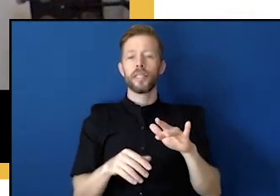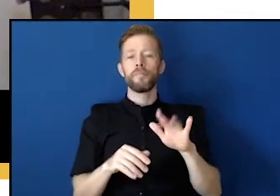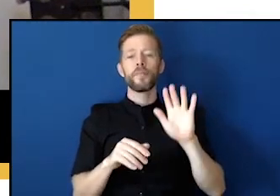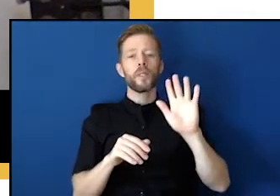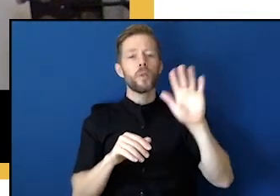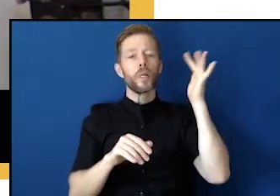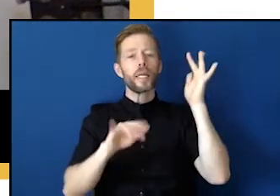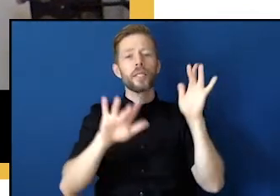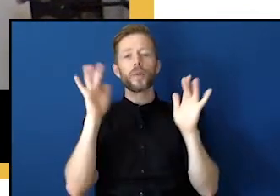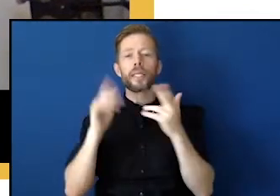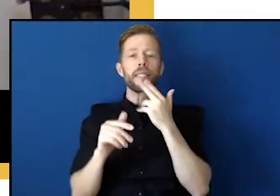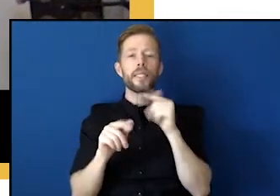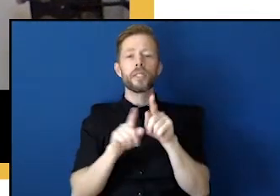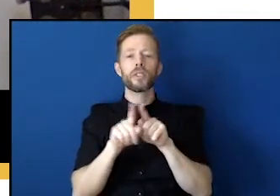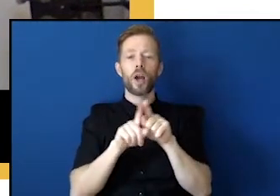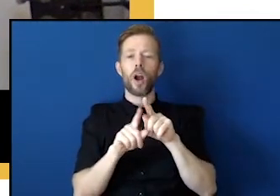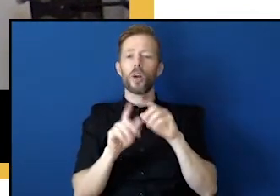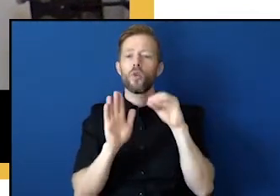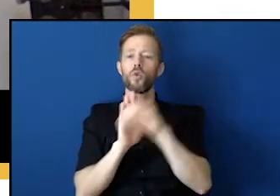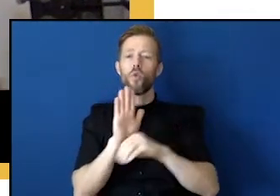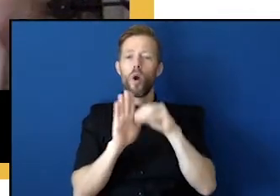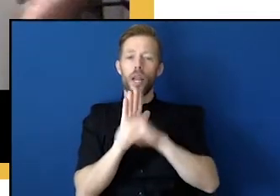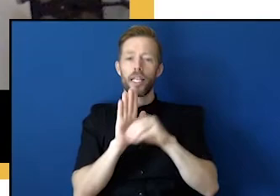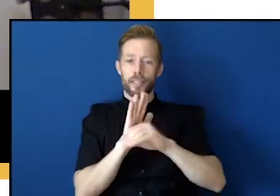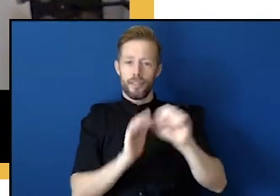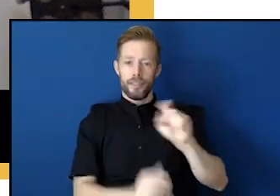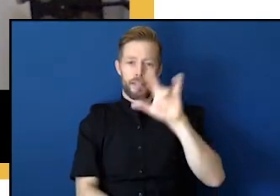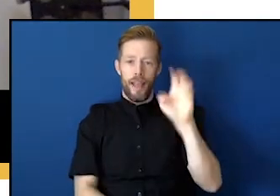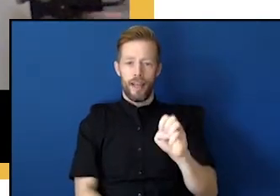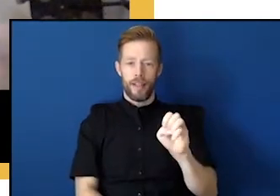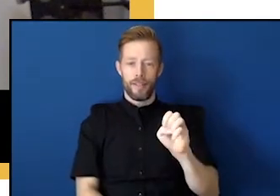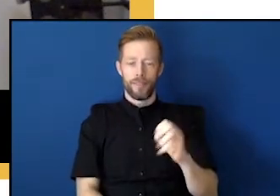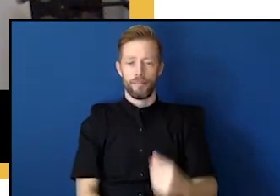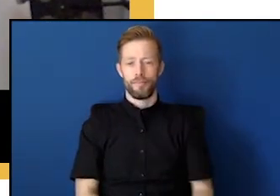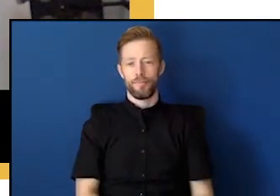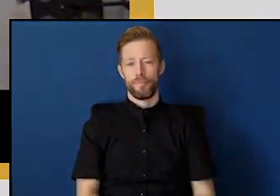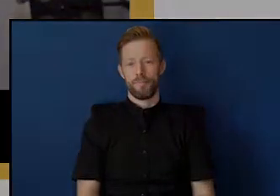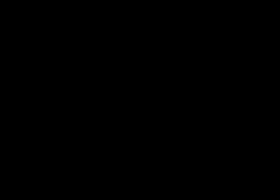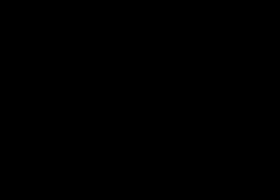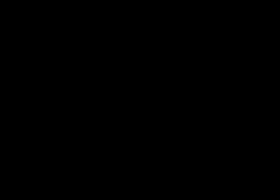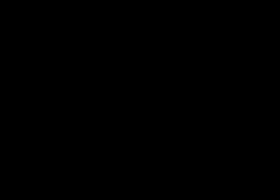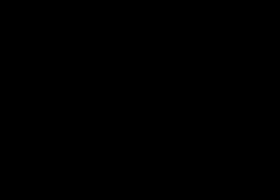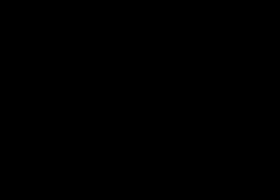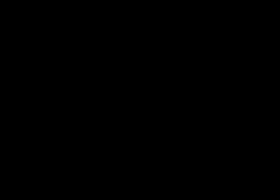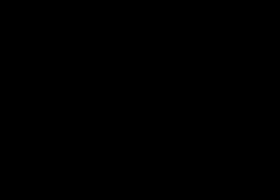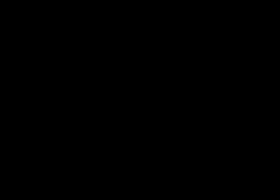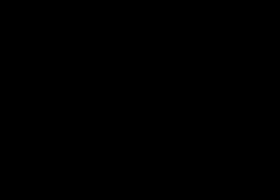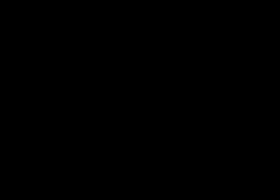recording of Twinkle, Twinkle, Little Star, New Orleans style.